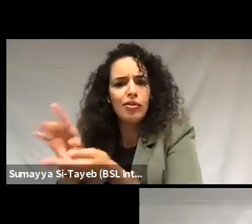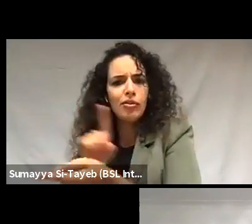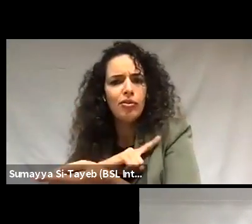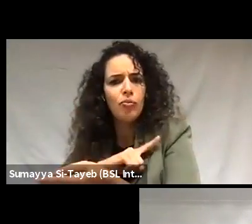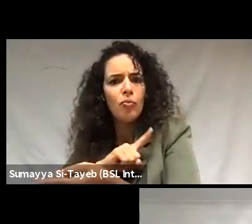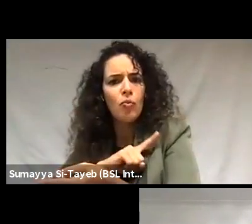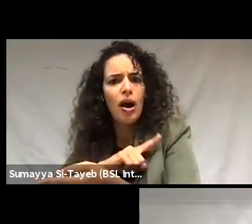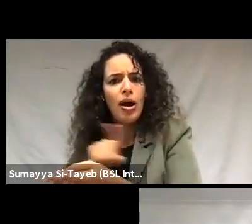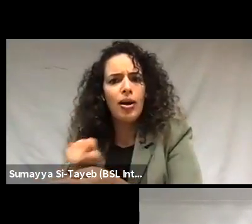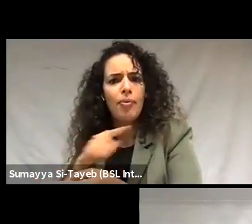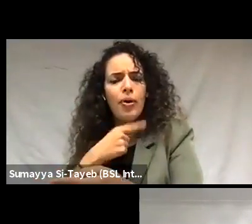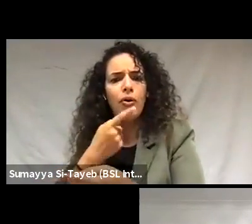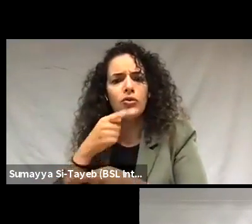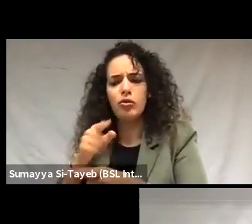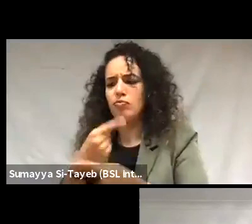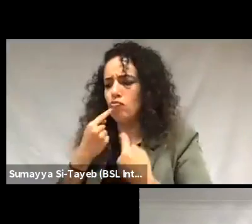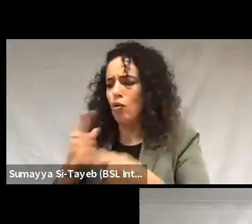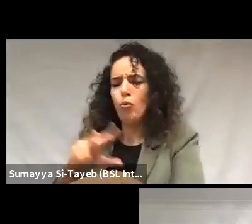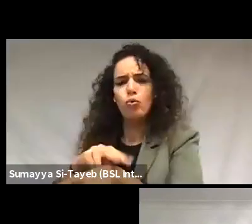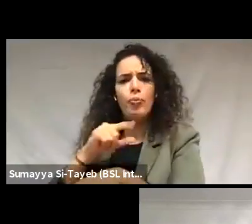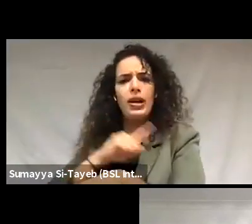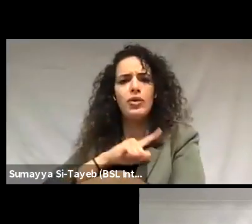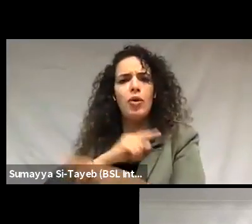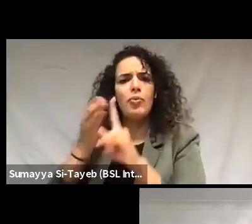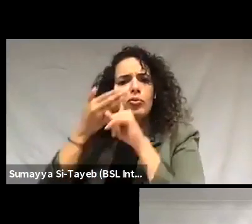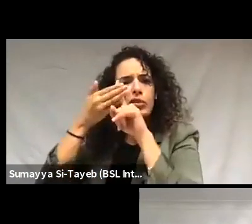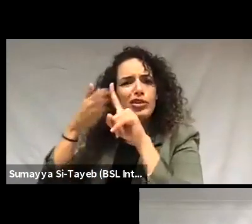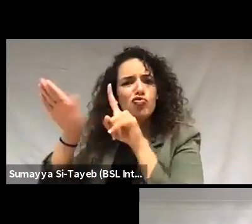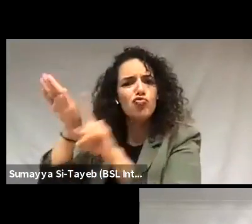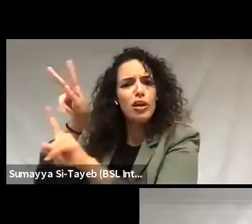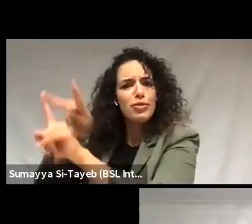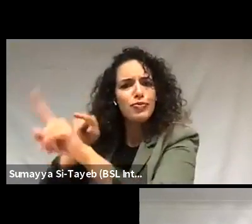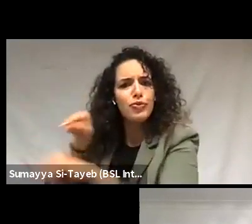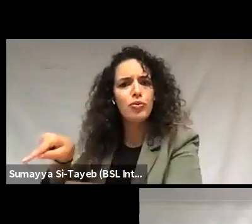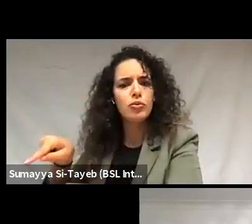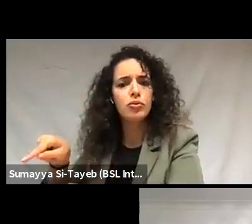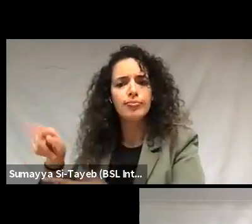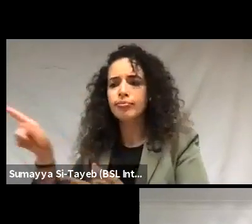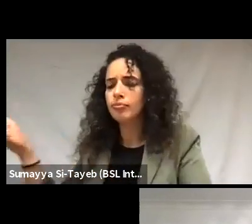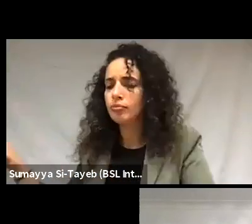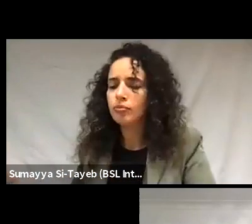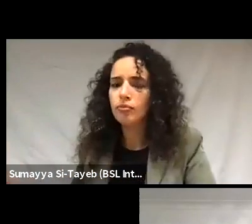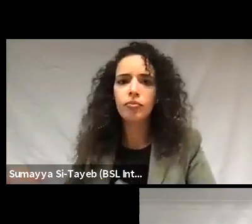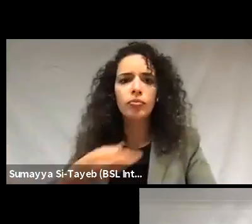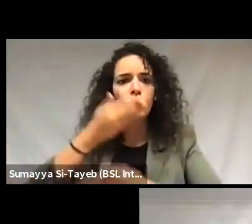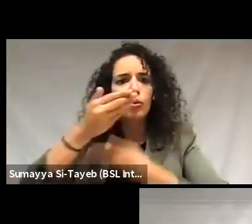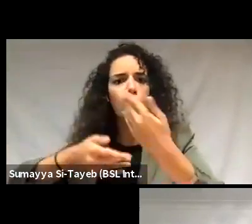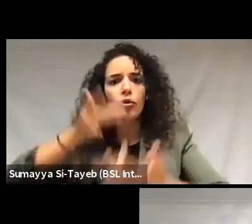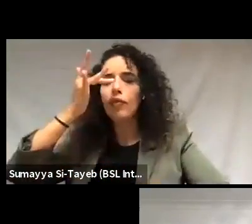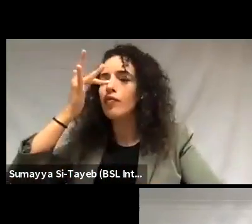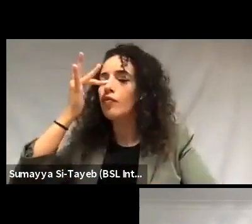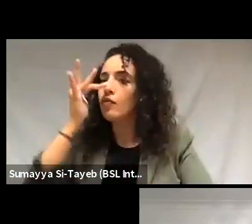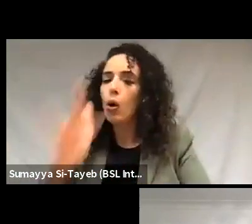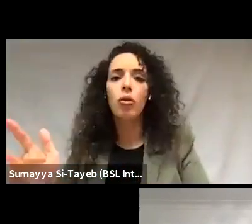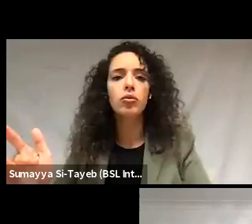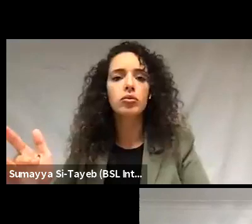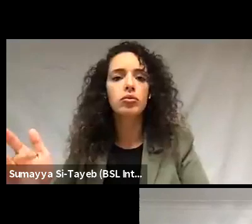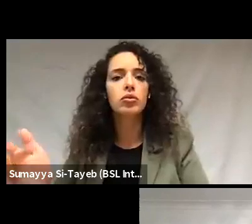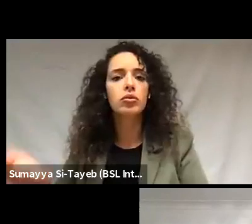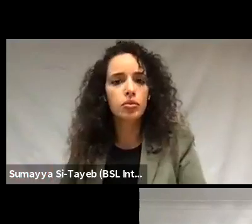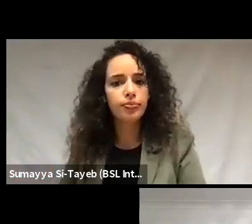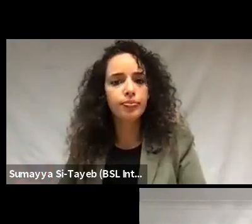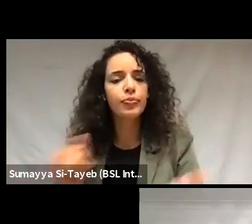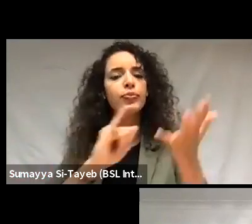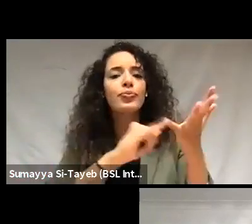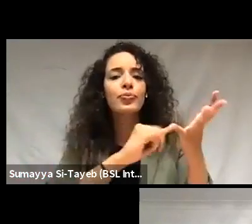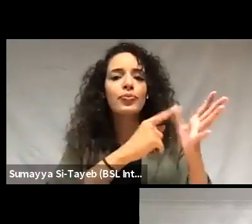Extremism Concerns." All of this which was completely false. We have Sajad Amin here, who's the chair of the